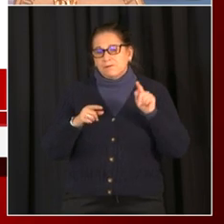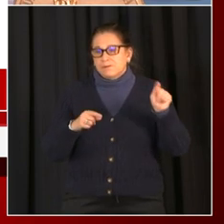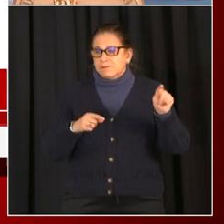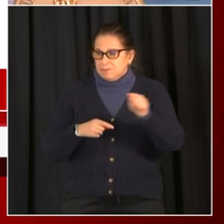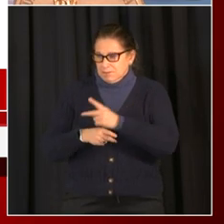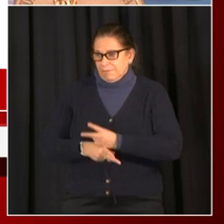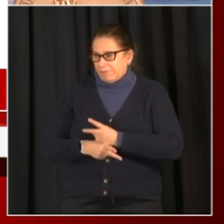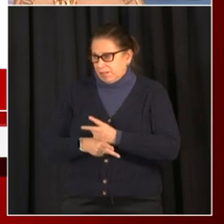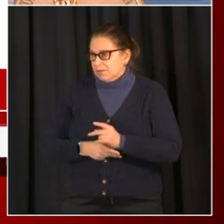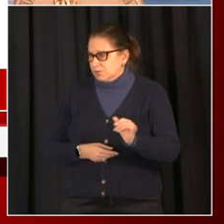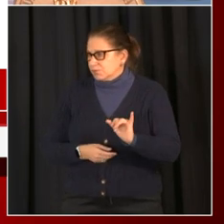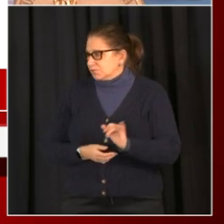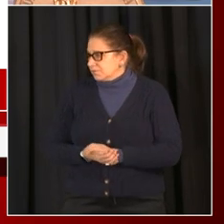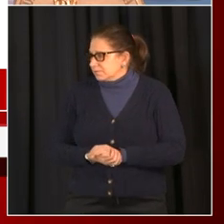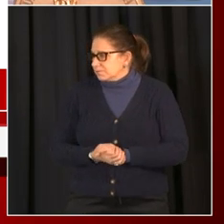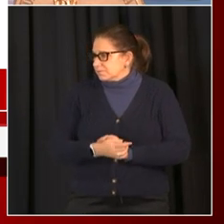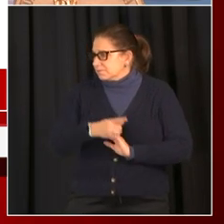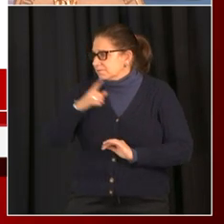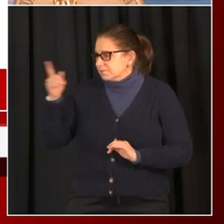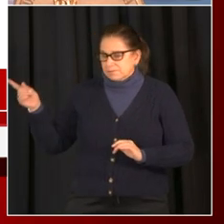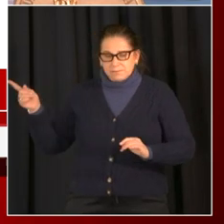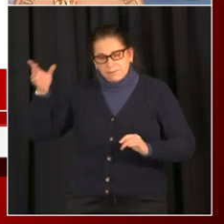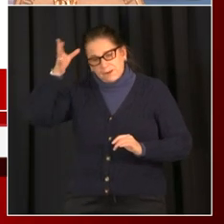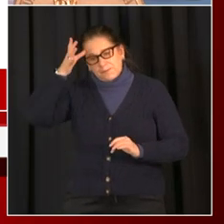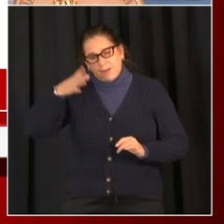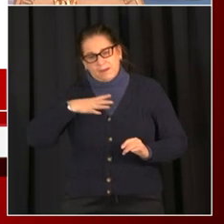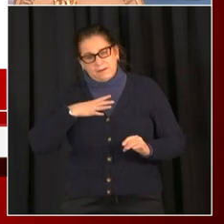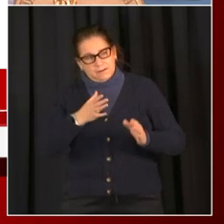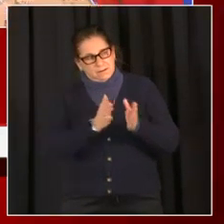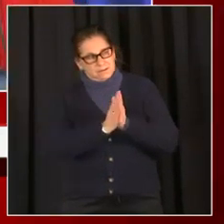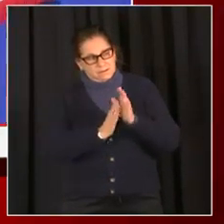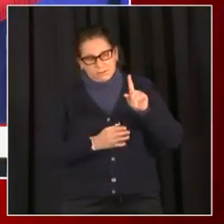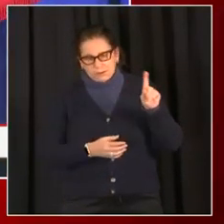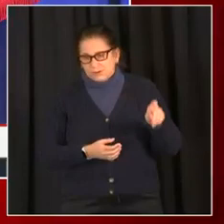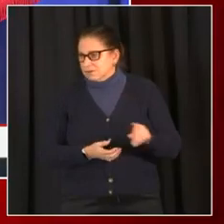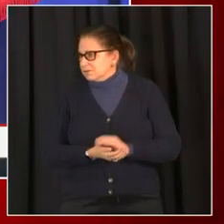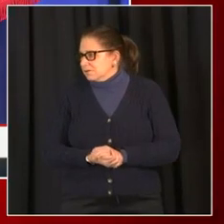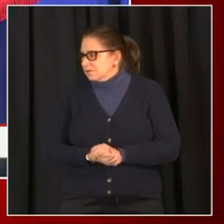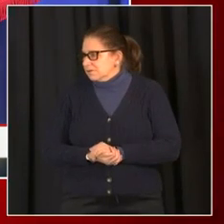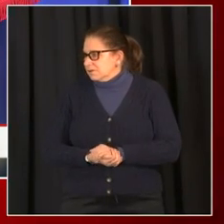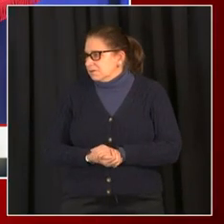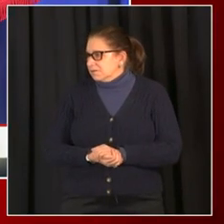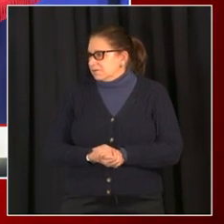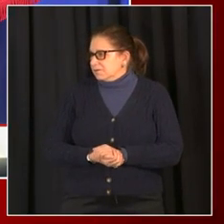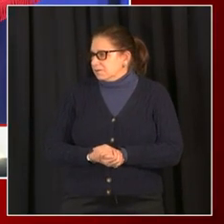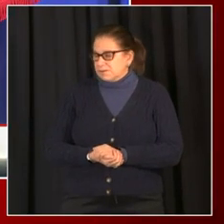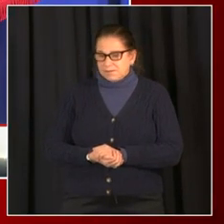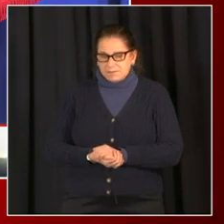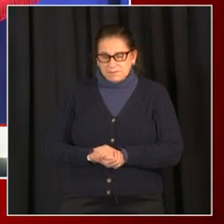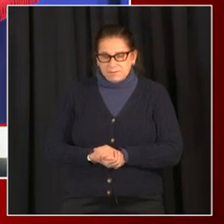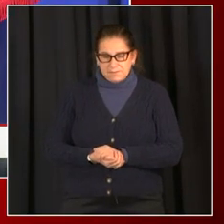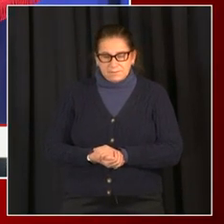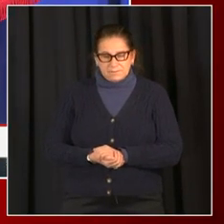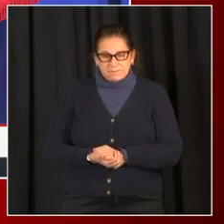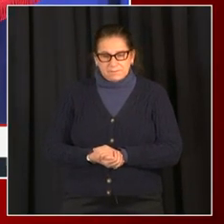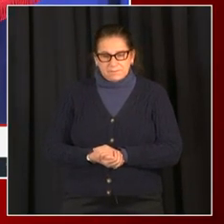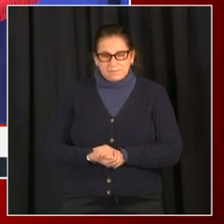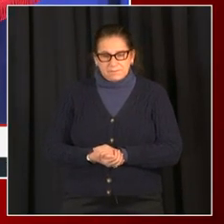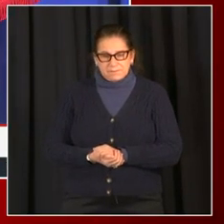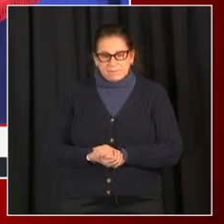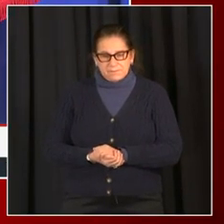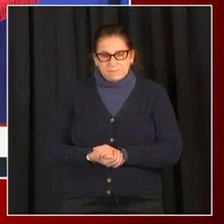Yes. Mayor Bowser, as you know, and you probably heard that the Congress has come through with a